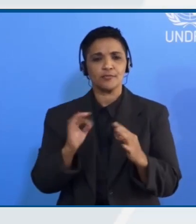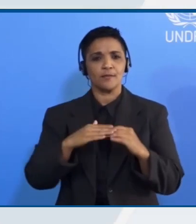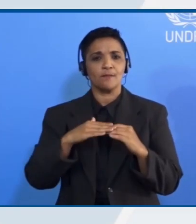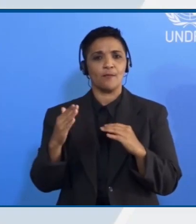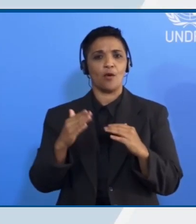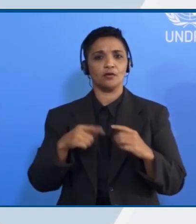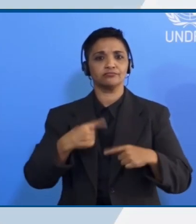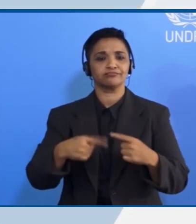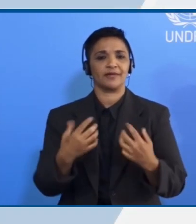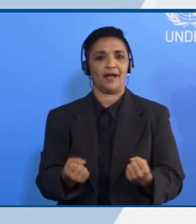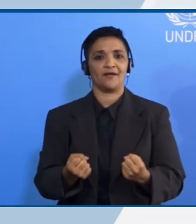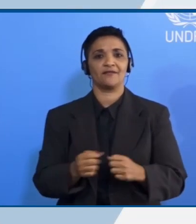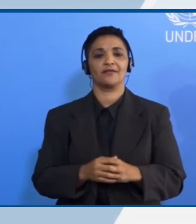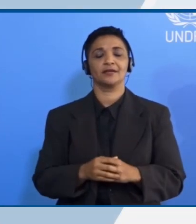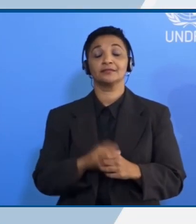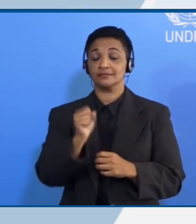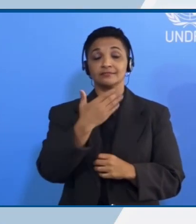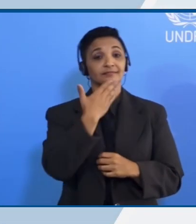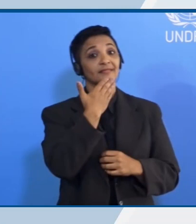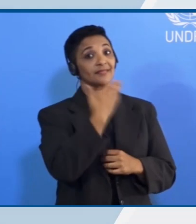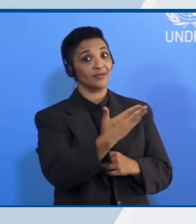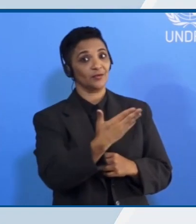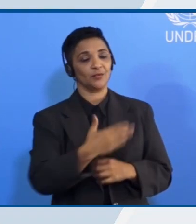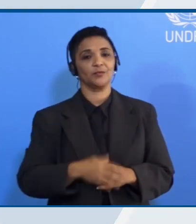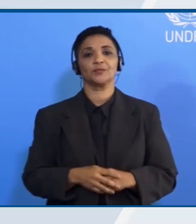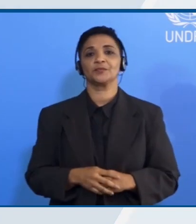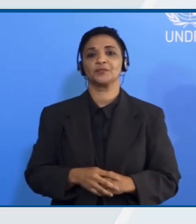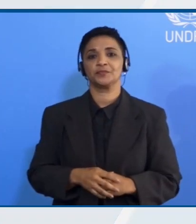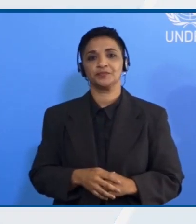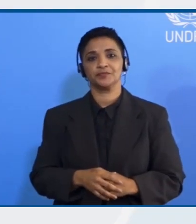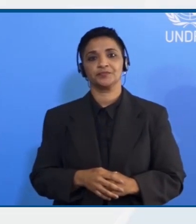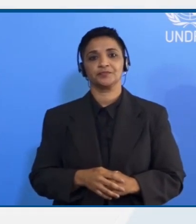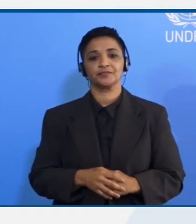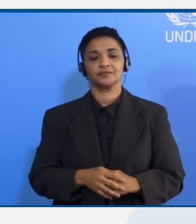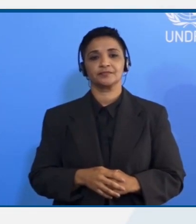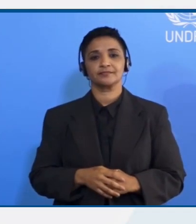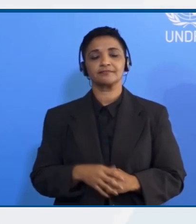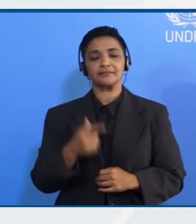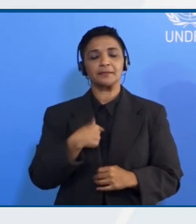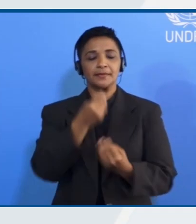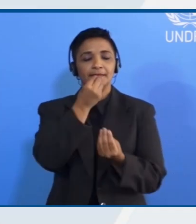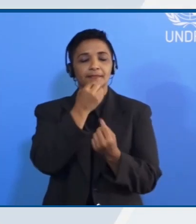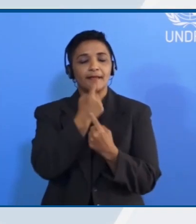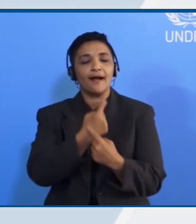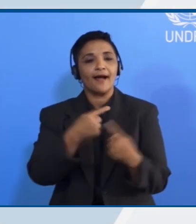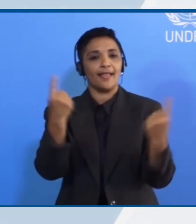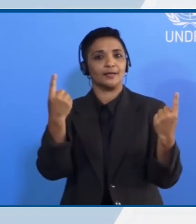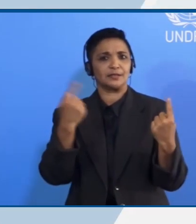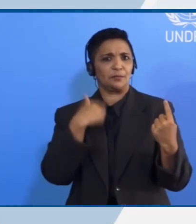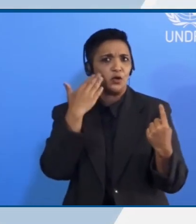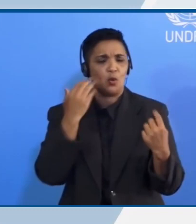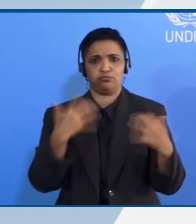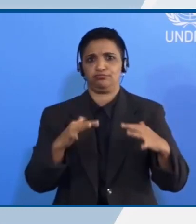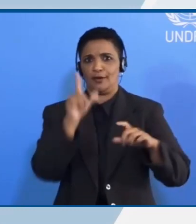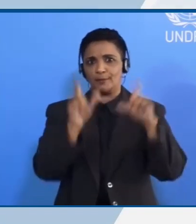from you during the question and answers, so thanks very much. So, a little announcement. I hope that by now there's a lot of questions